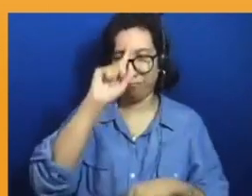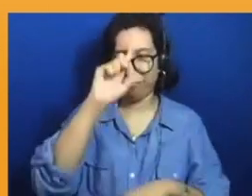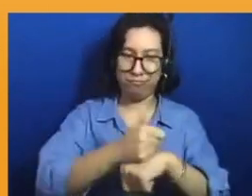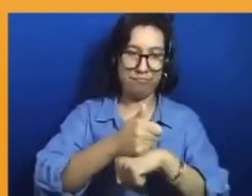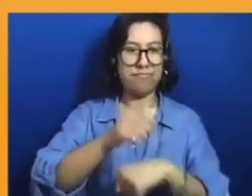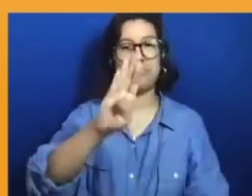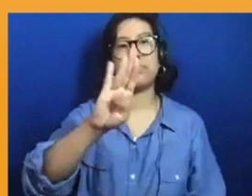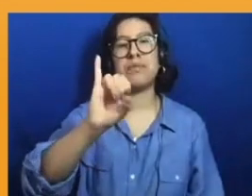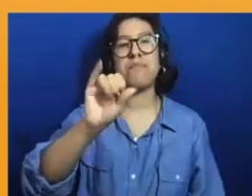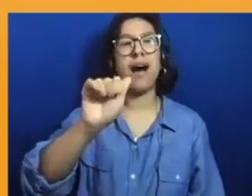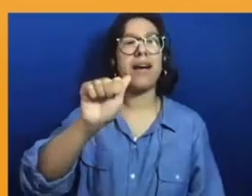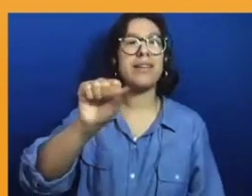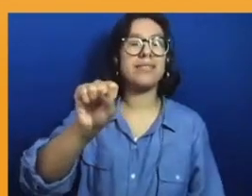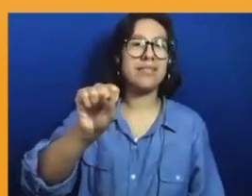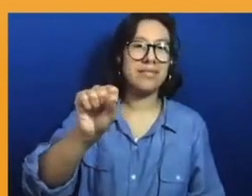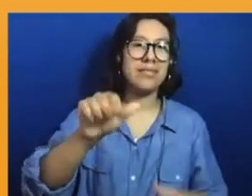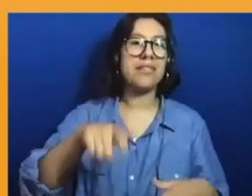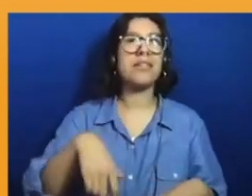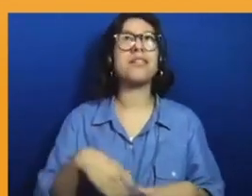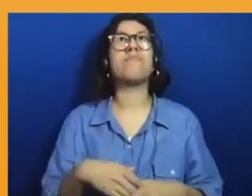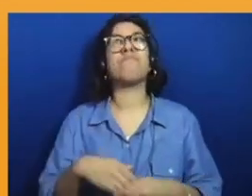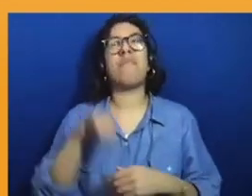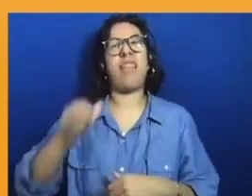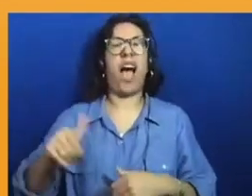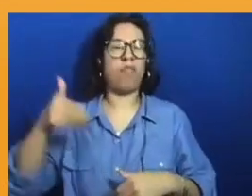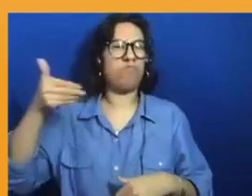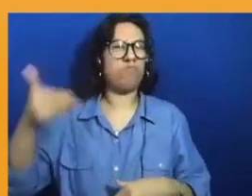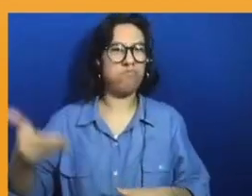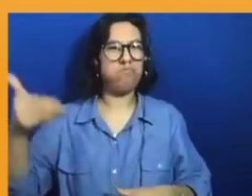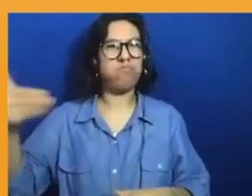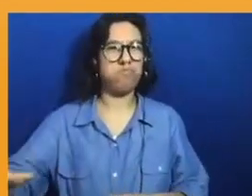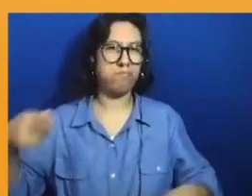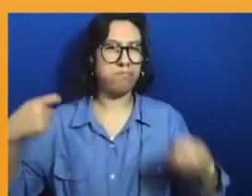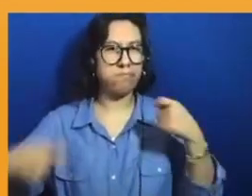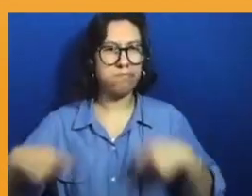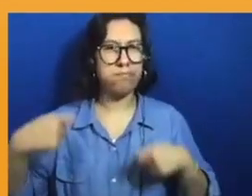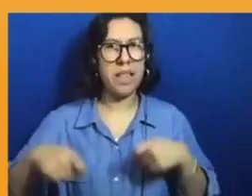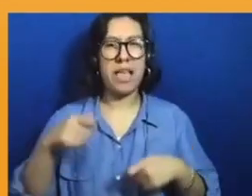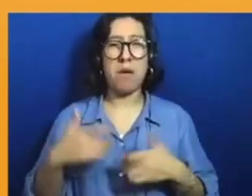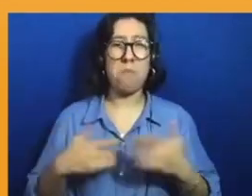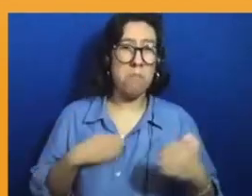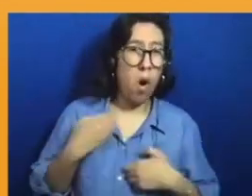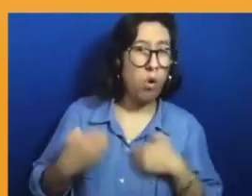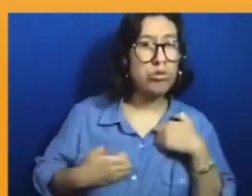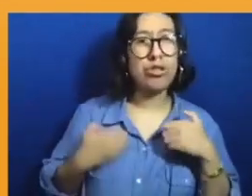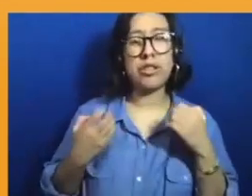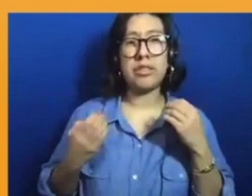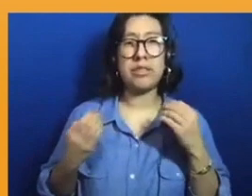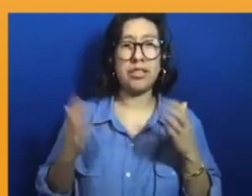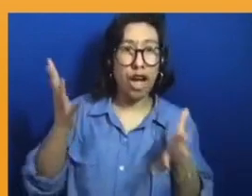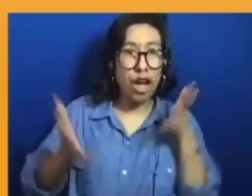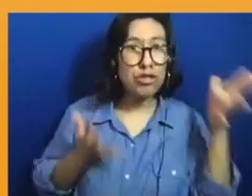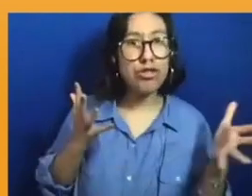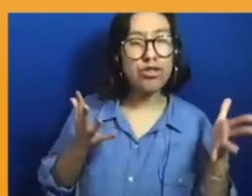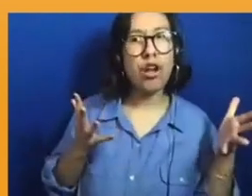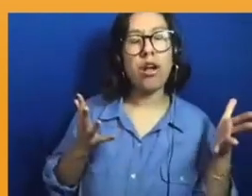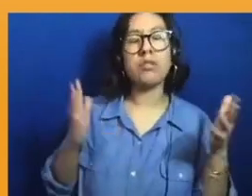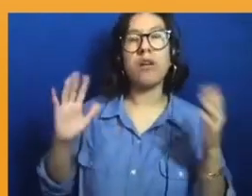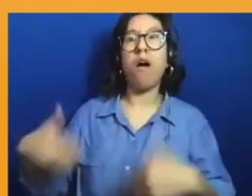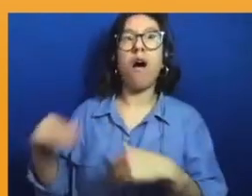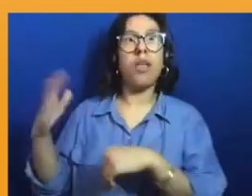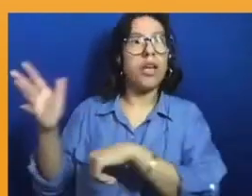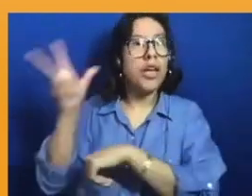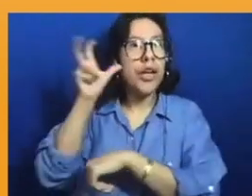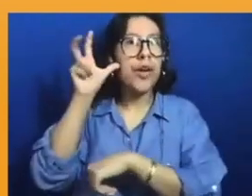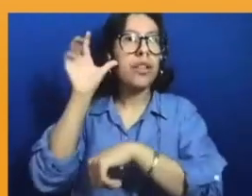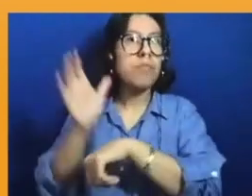the mridangam, those, you know, emotions and gestures are inspired through that, are